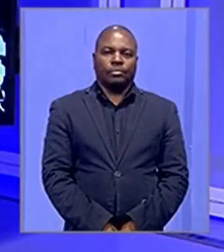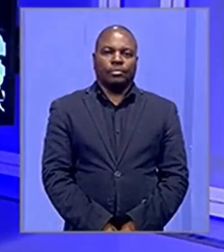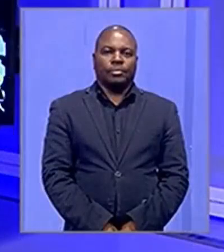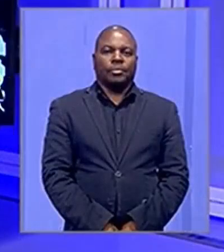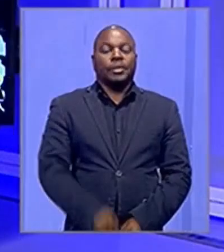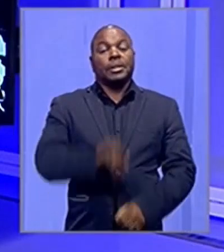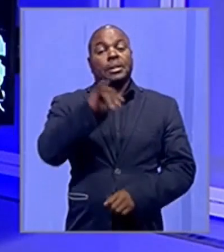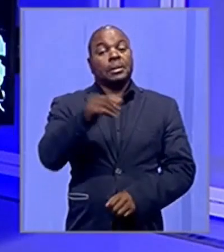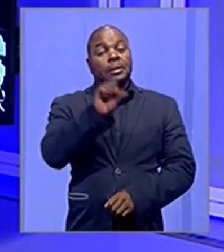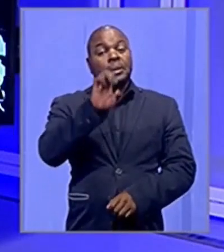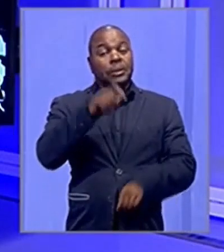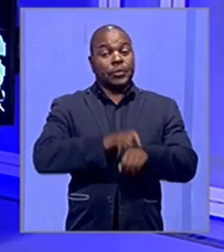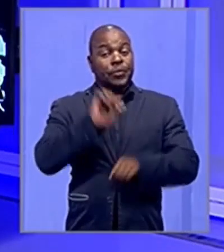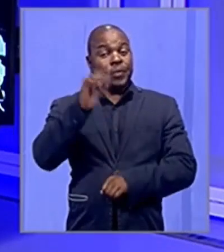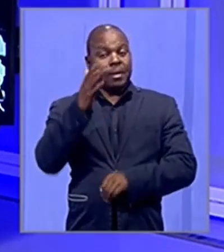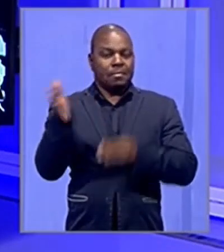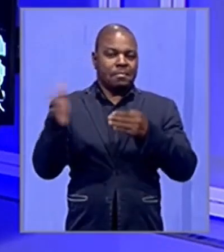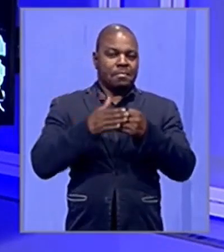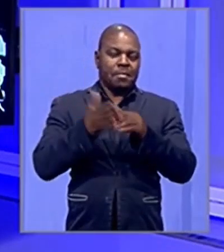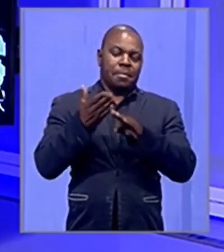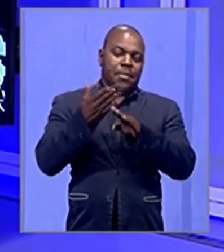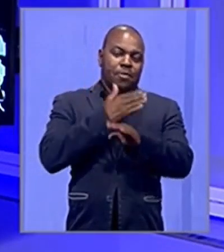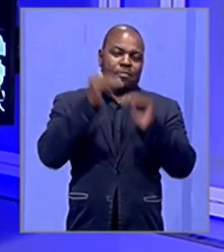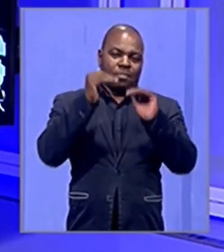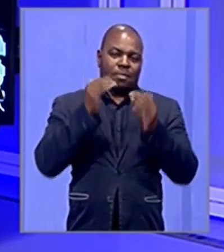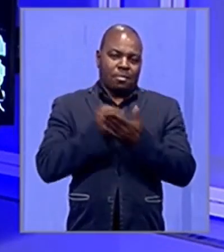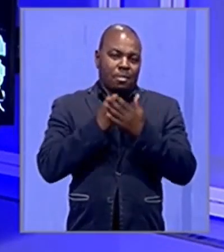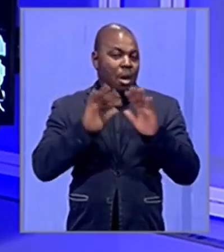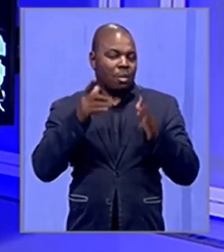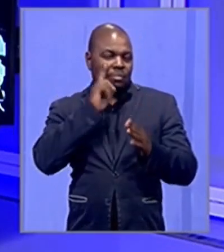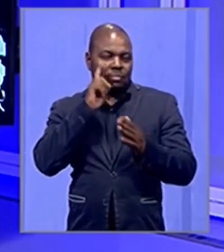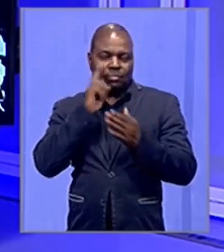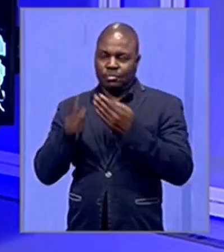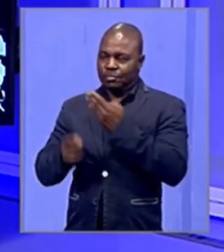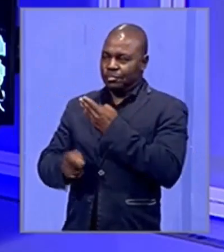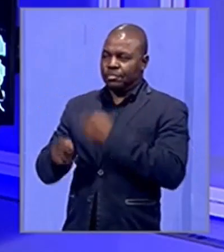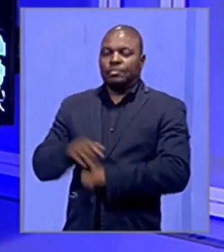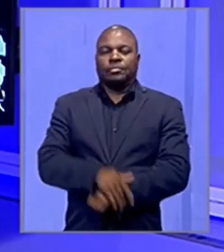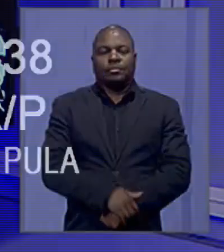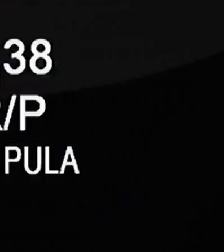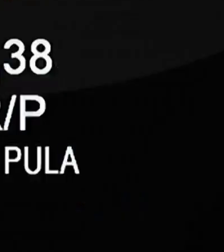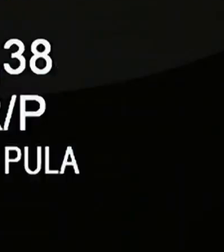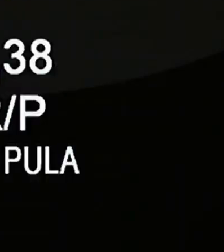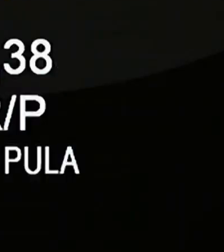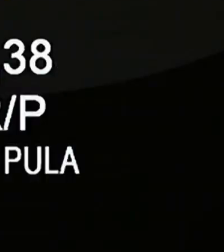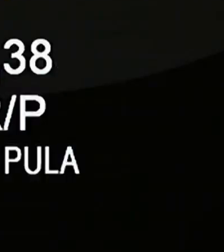Jwale ha re bona hore mebaraka e sebeditse jwang thapameng ena ha JSE e ne e kwala horeng ya bohlano.